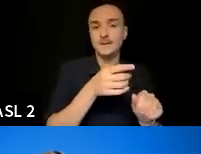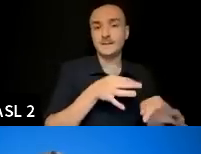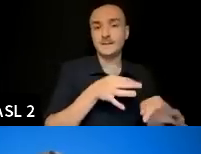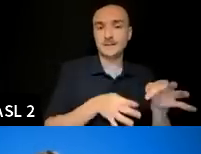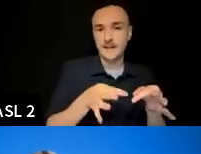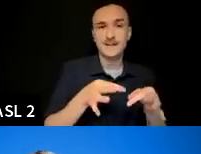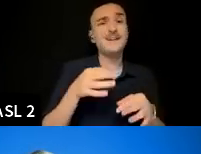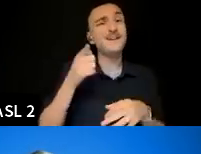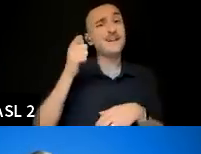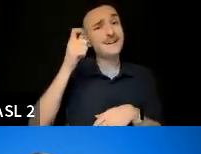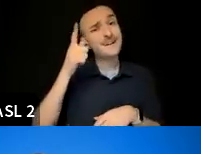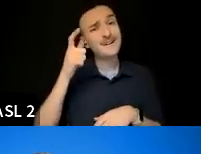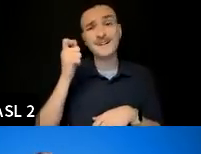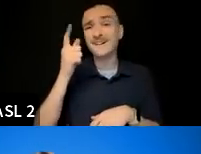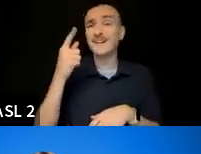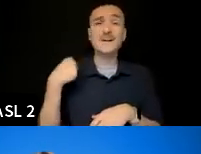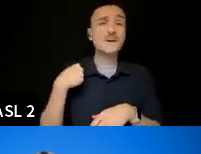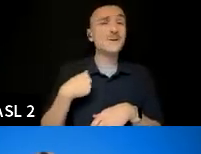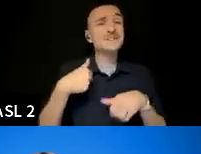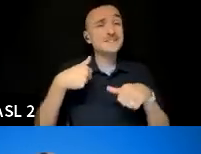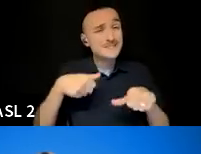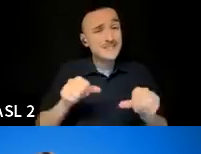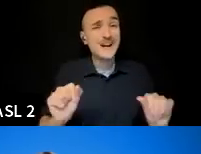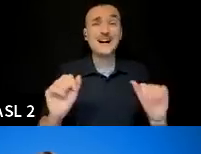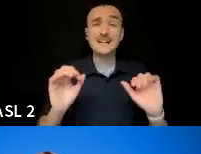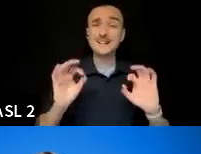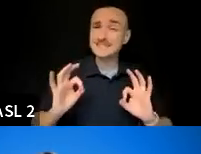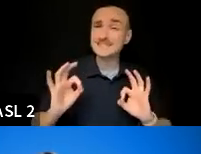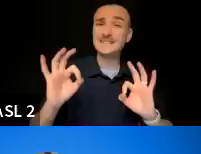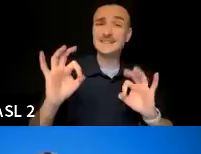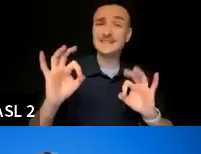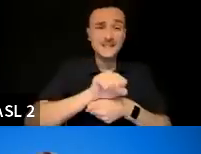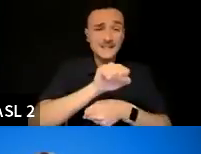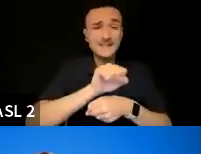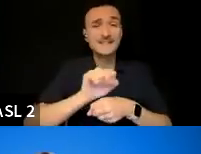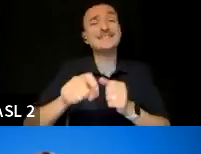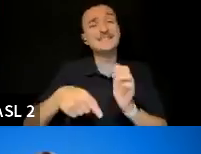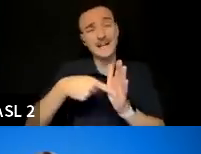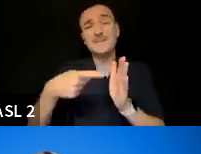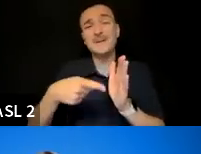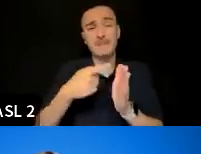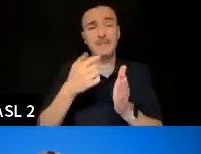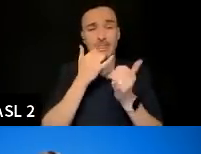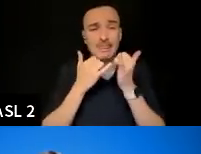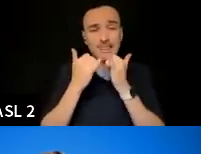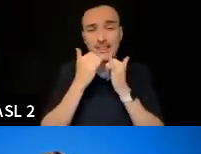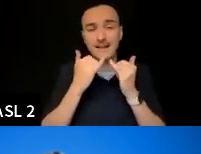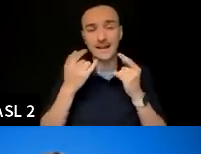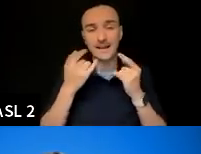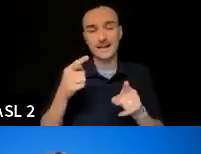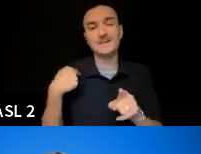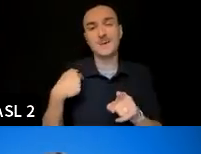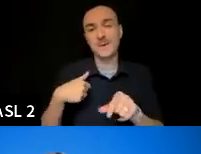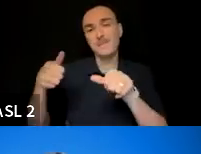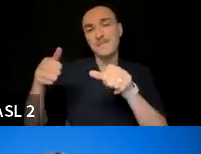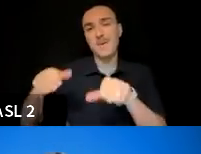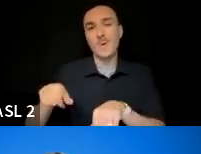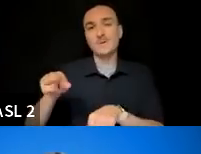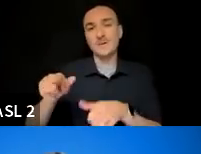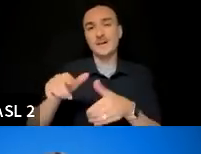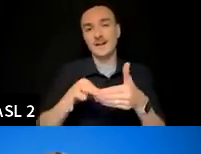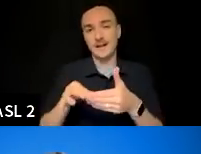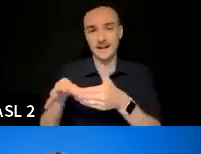do so, sometimes we make mistakes. And when we do, we post corrective notices in the NIH guide, and we link those notices to the